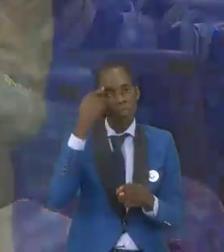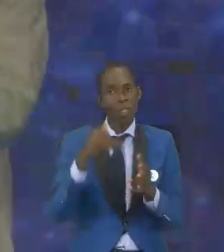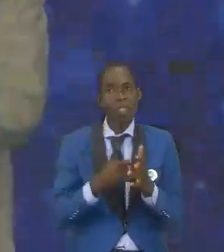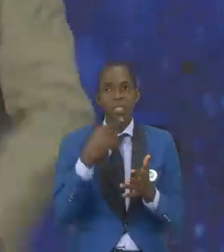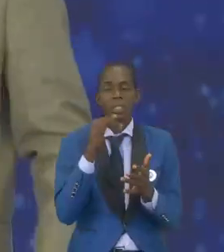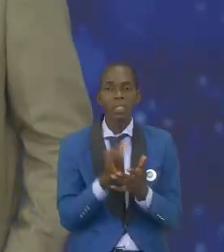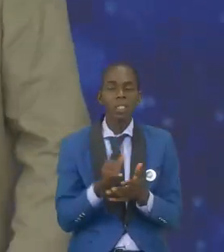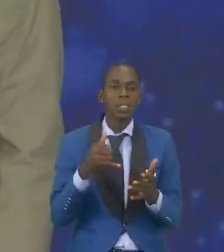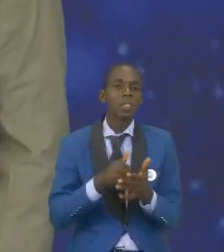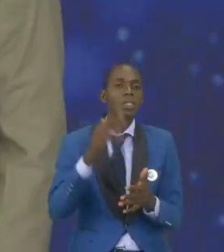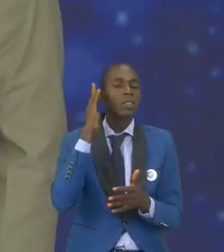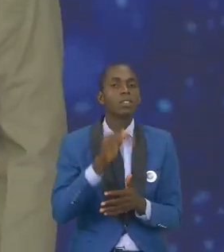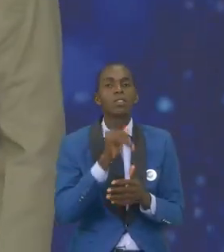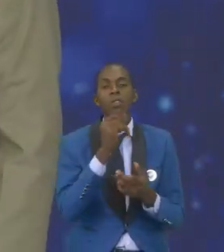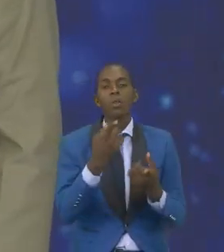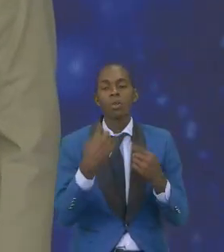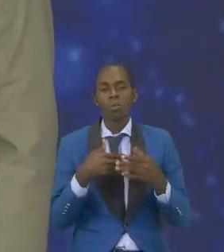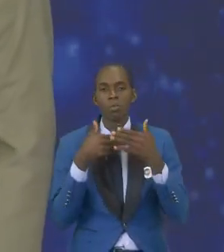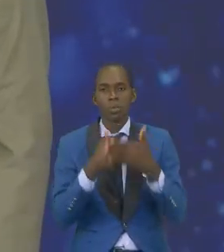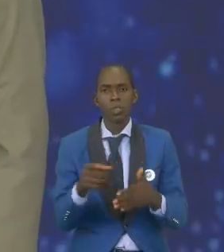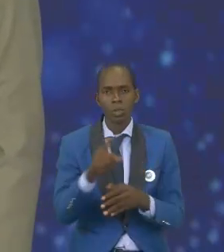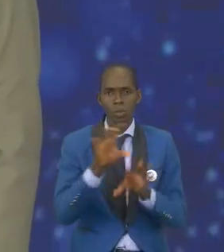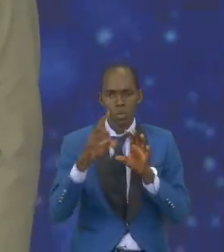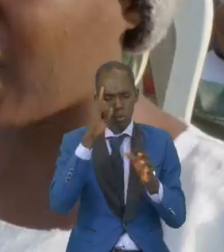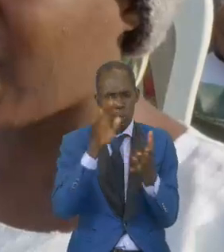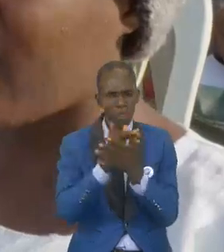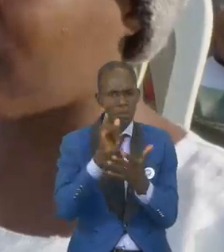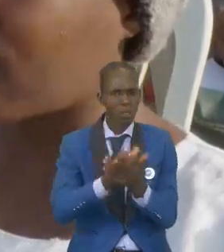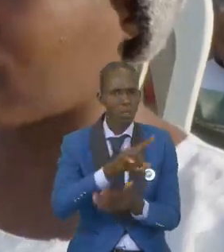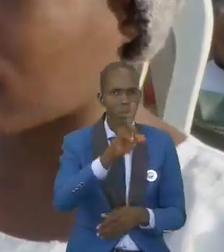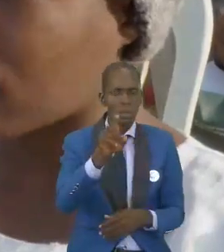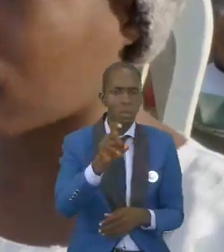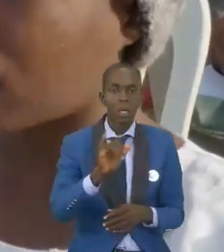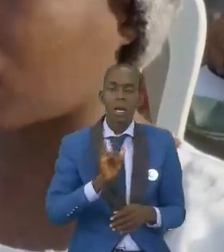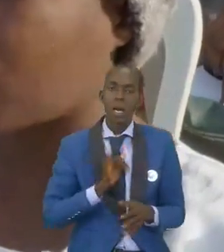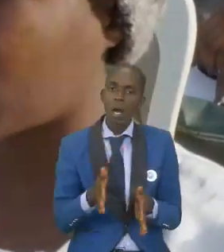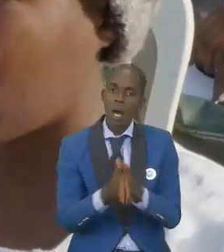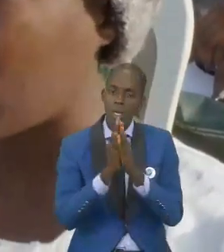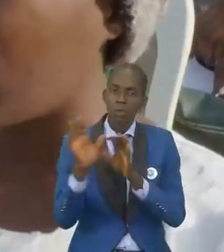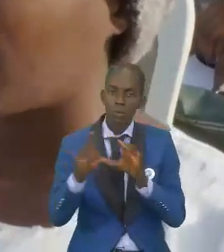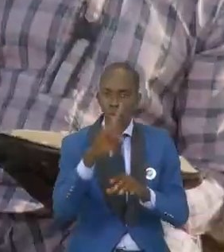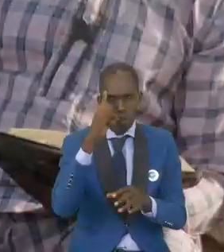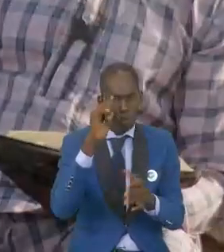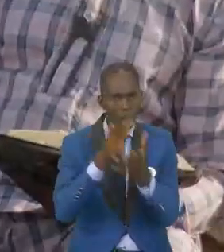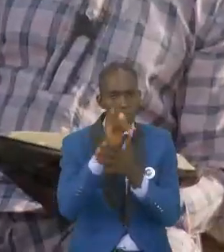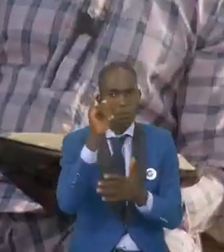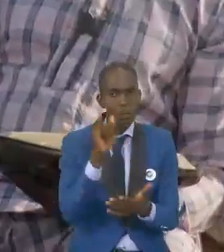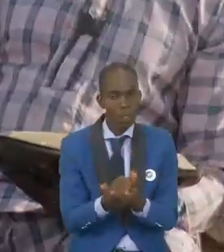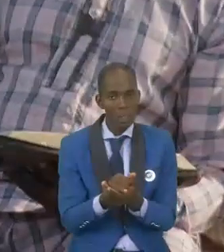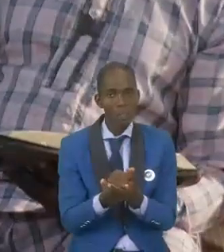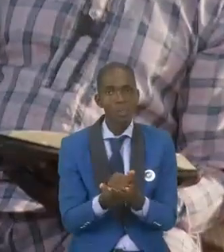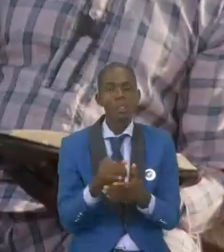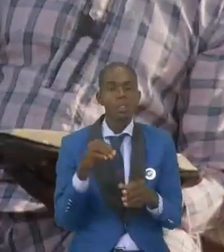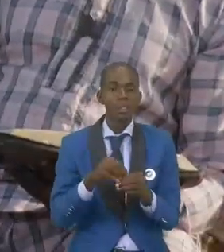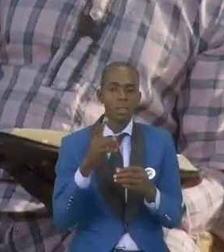not come near thee. Do you believe that? I said, do you believe that? In the